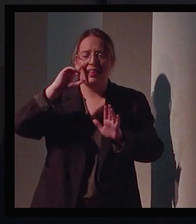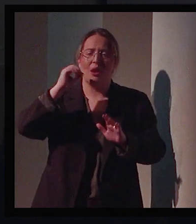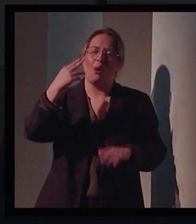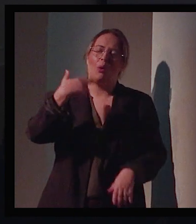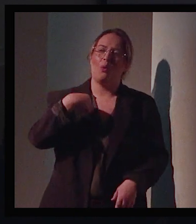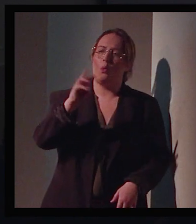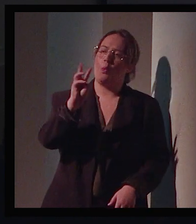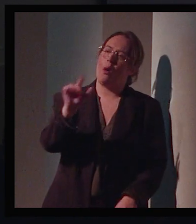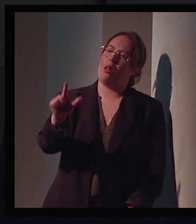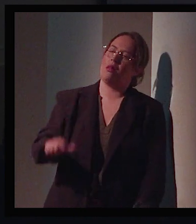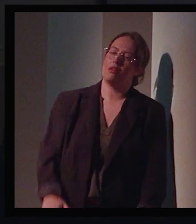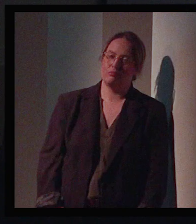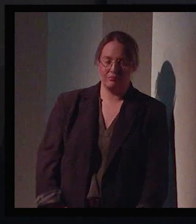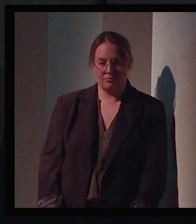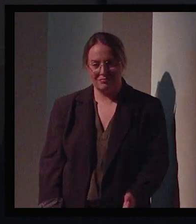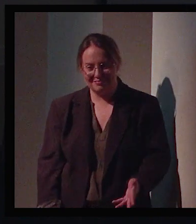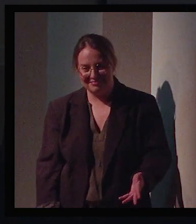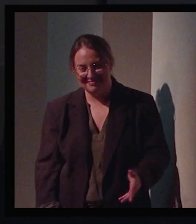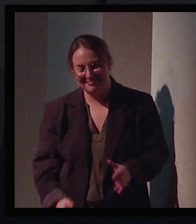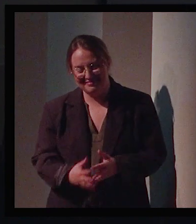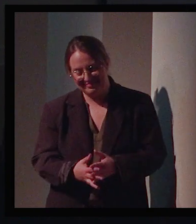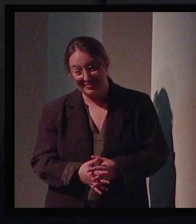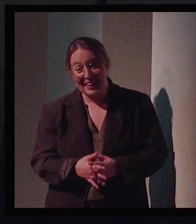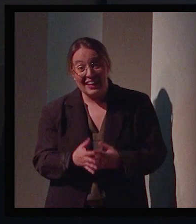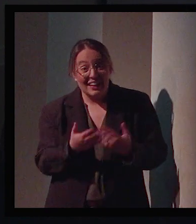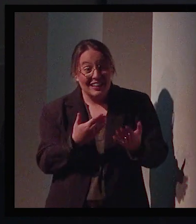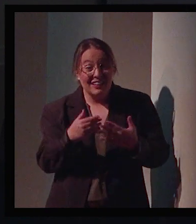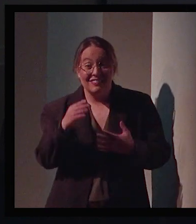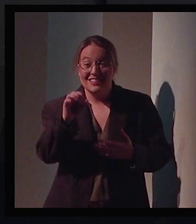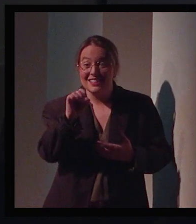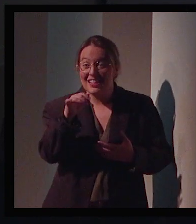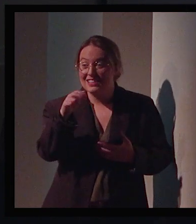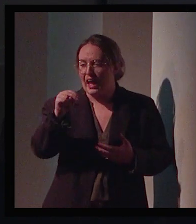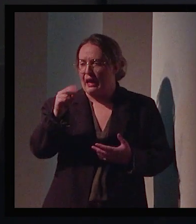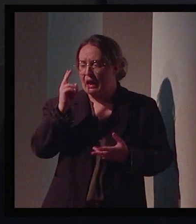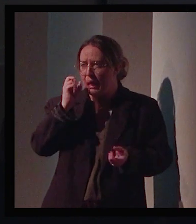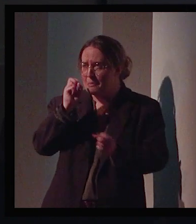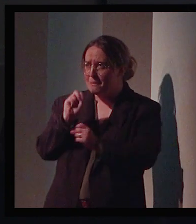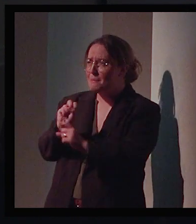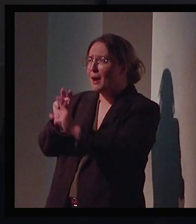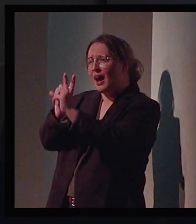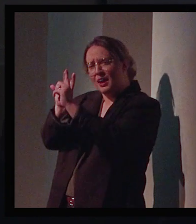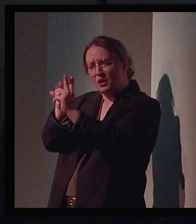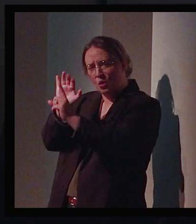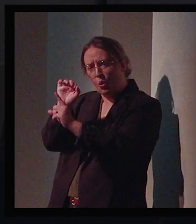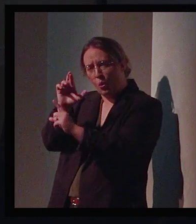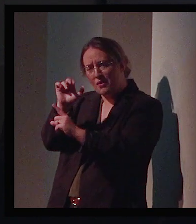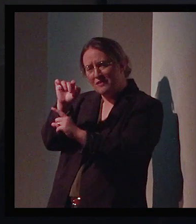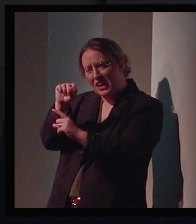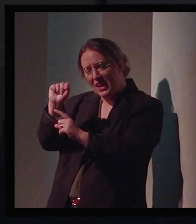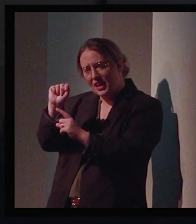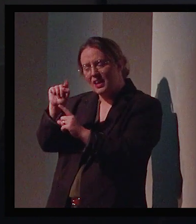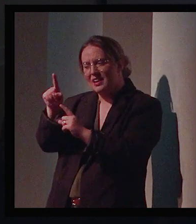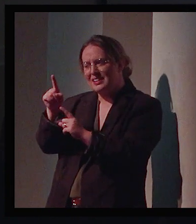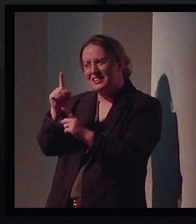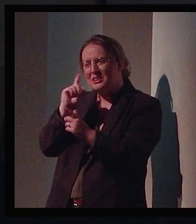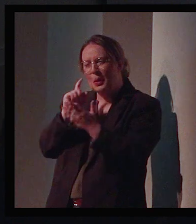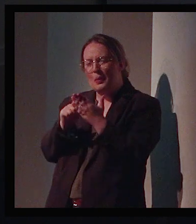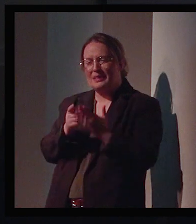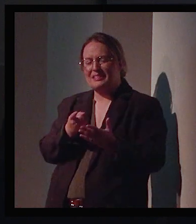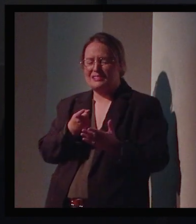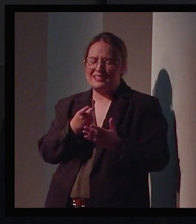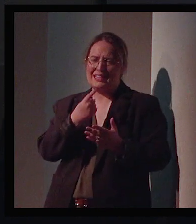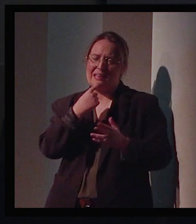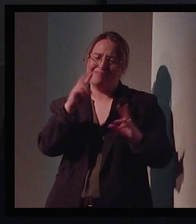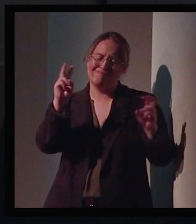wall." So even Cézanne, who admired Courbet, noted that Courbet, quote, "slapped paint on the